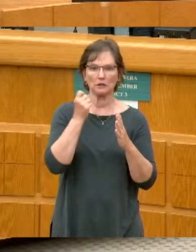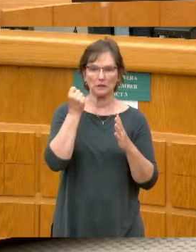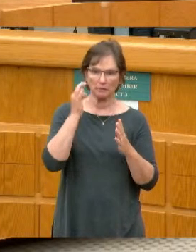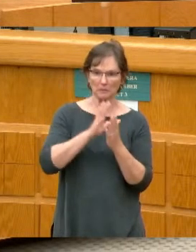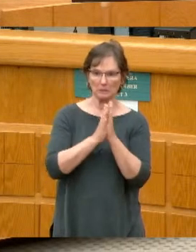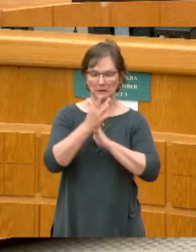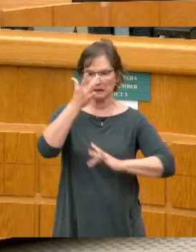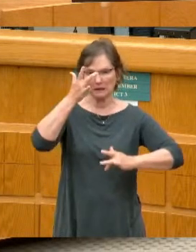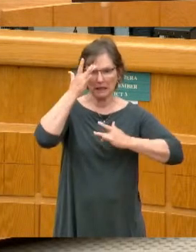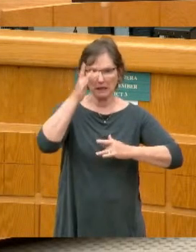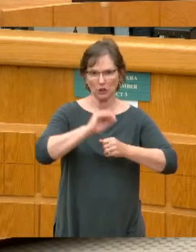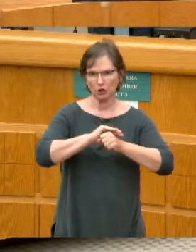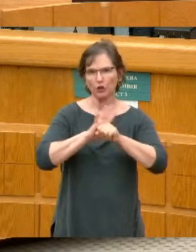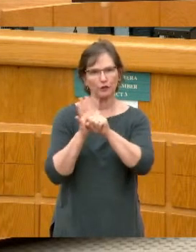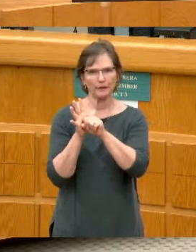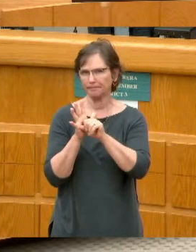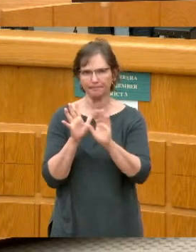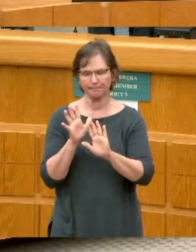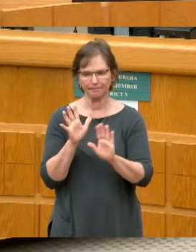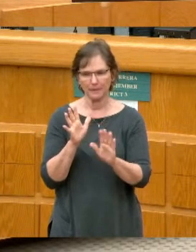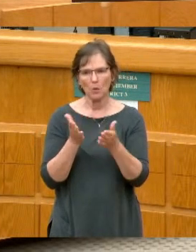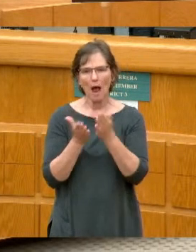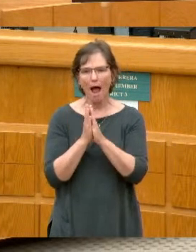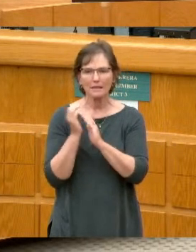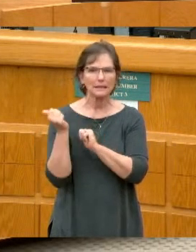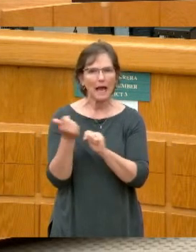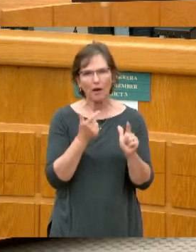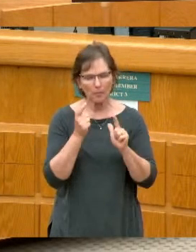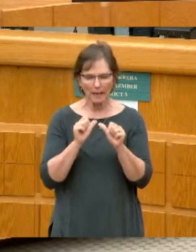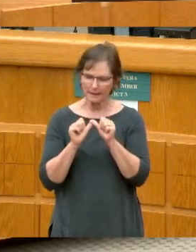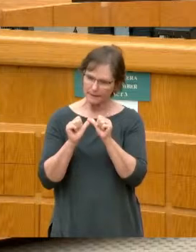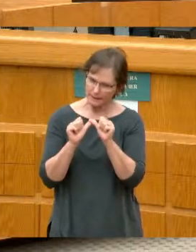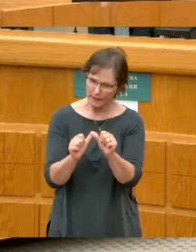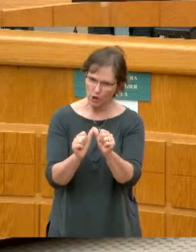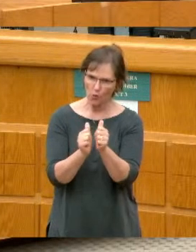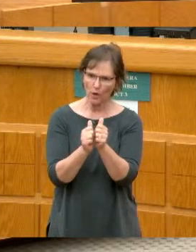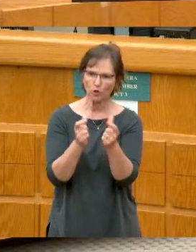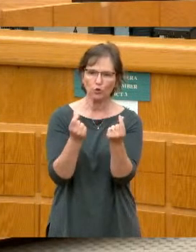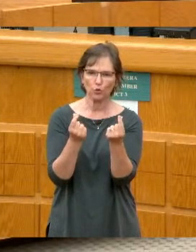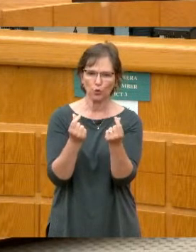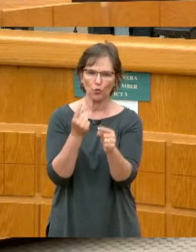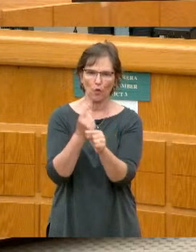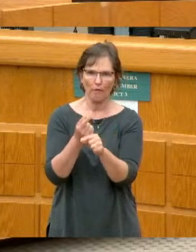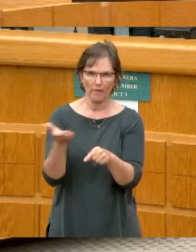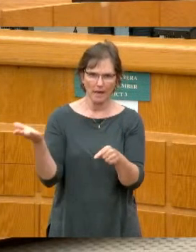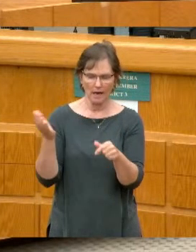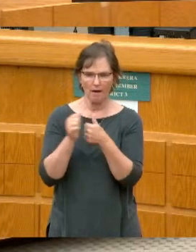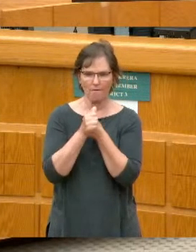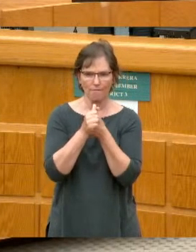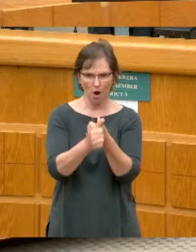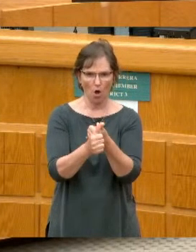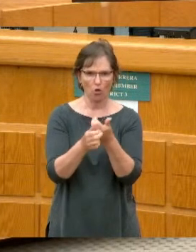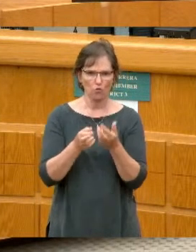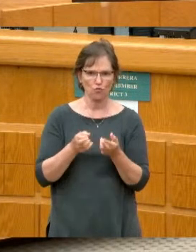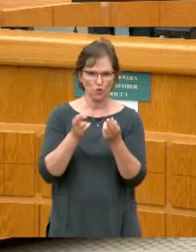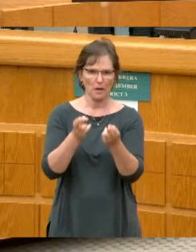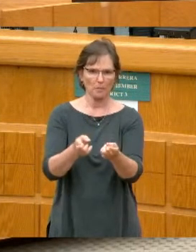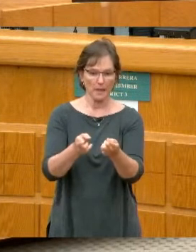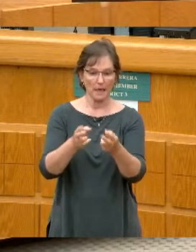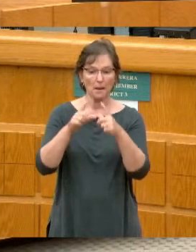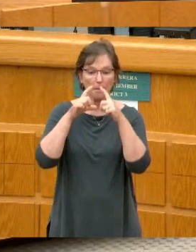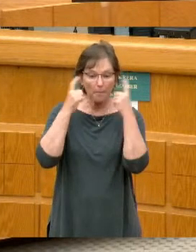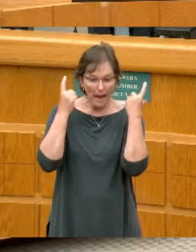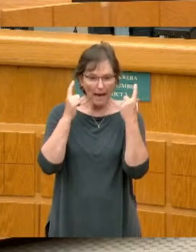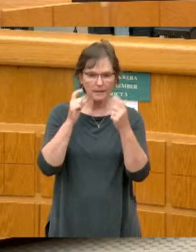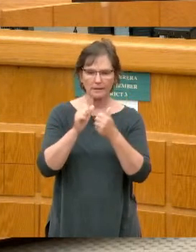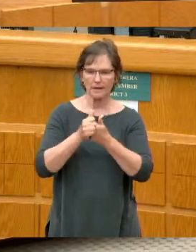masks and paying little attention, if any, to the protocols that we recommend, it's a terrible price to pay to